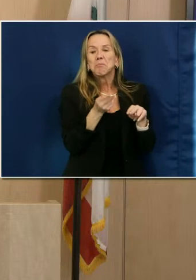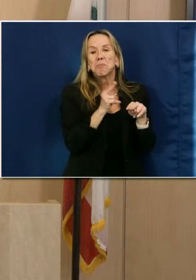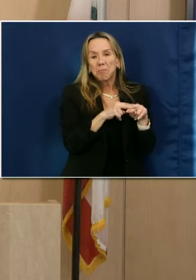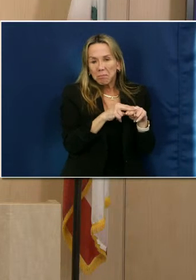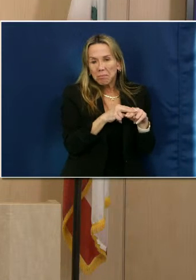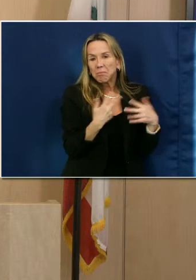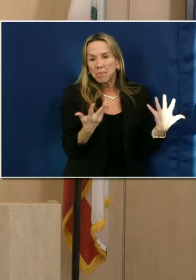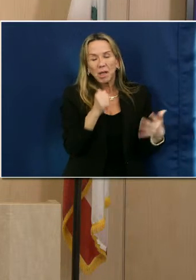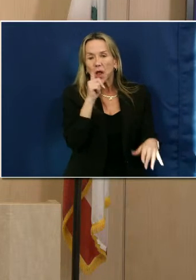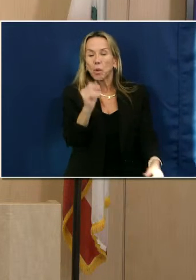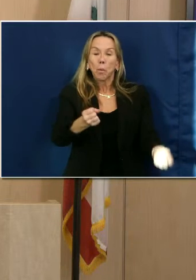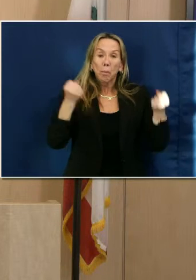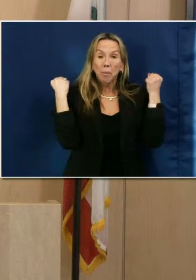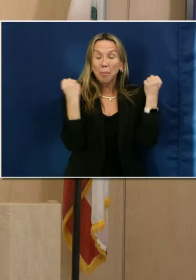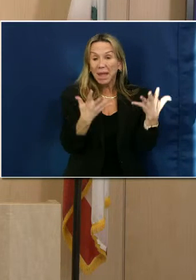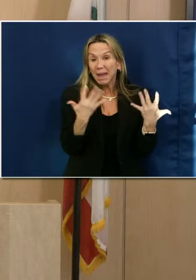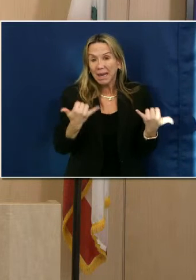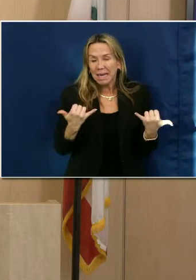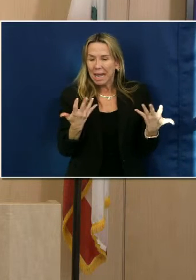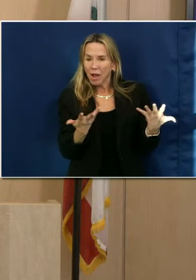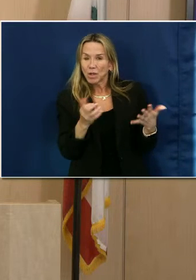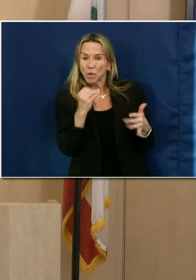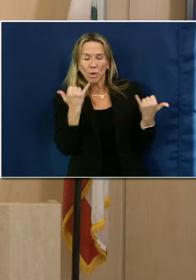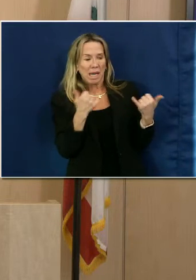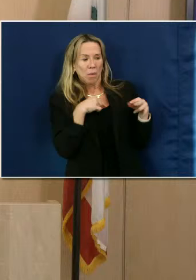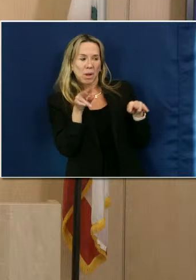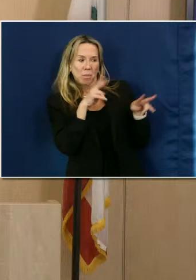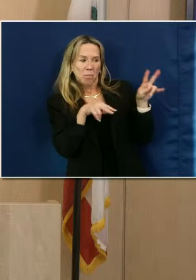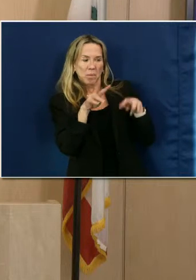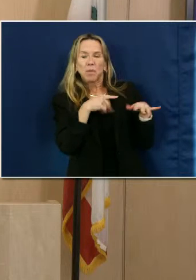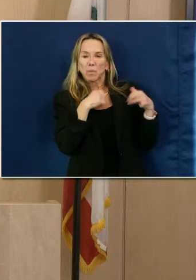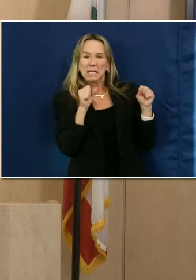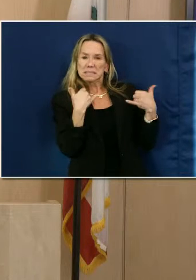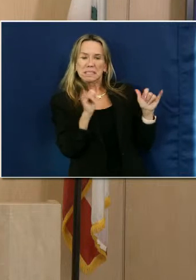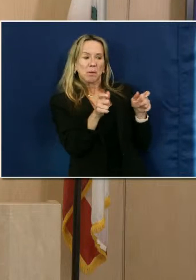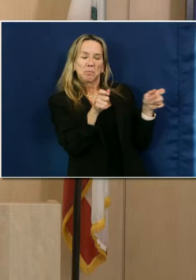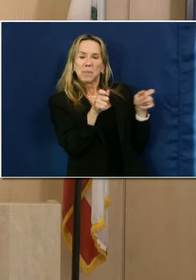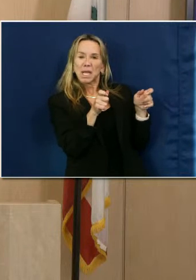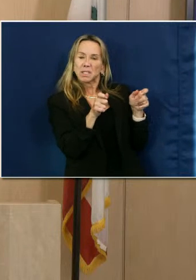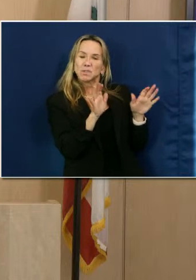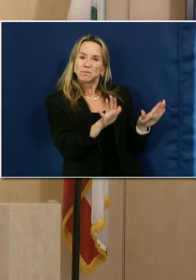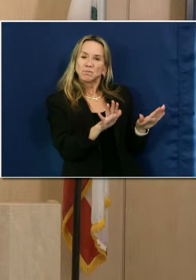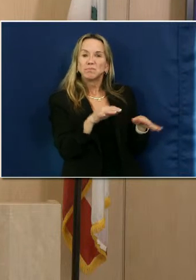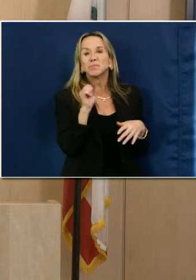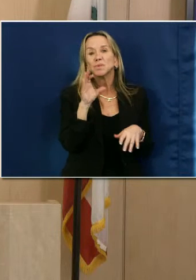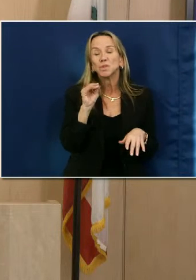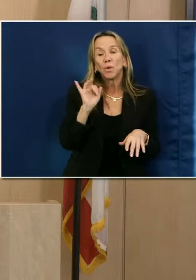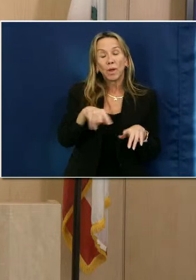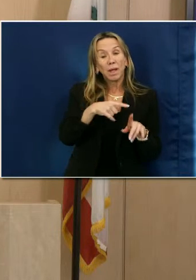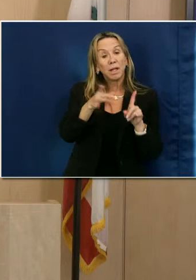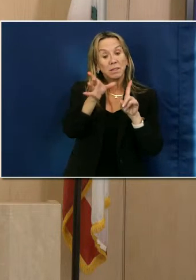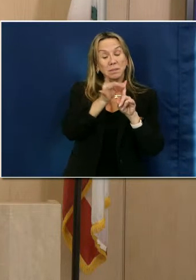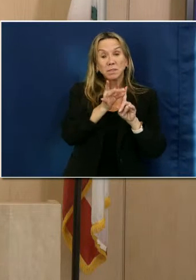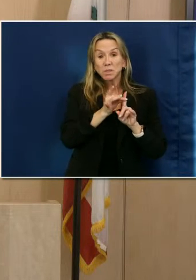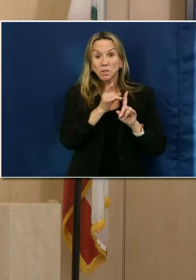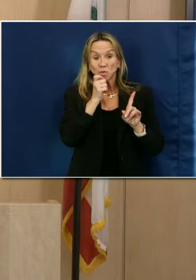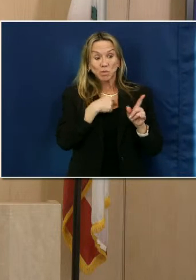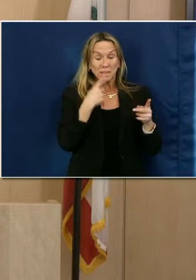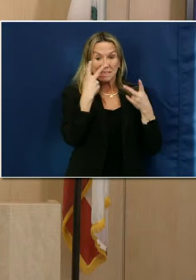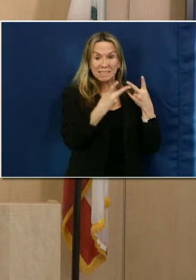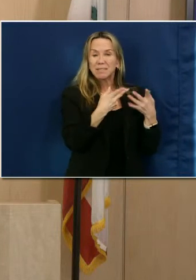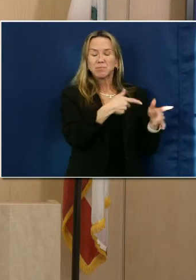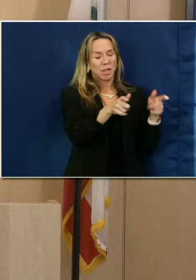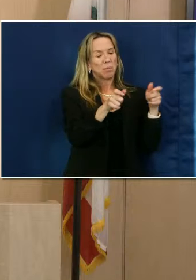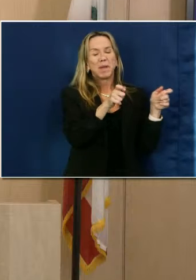not a number that is not able to be managed. So the cases that are being seen are